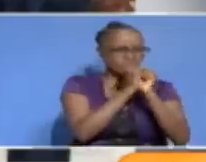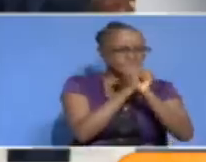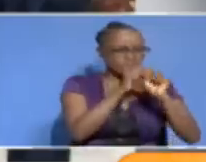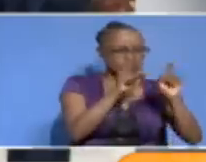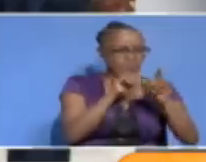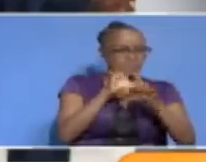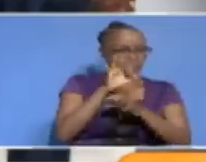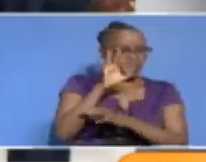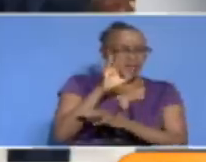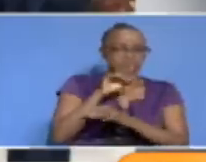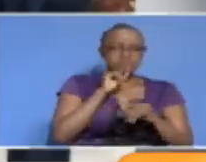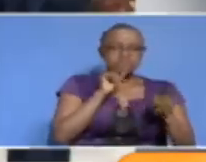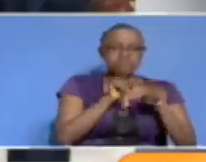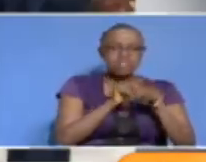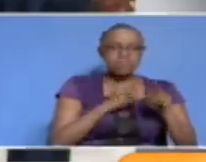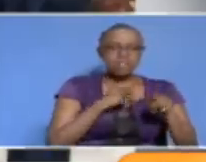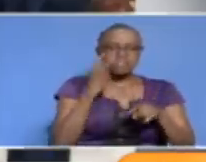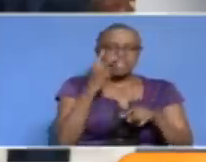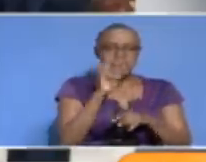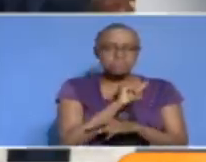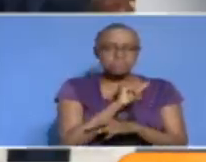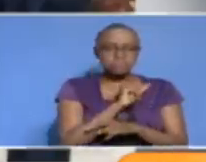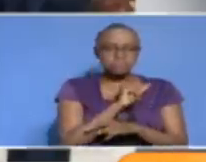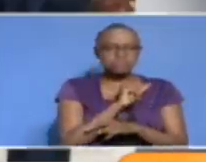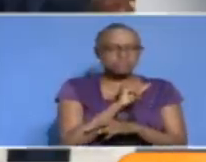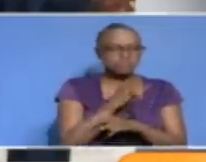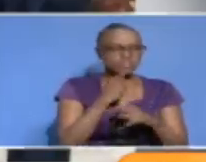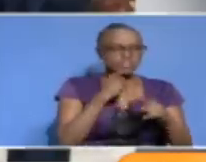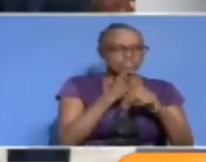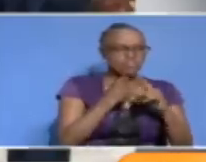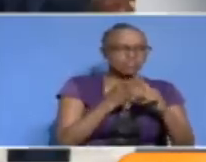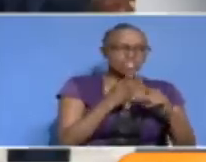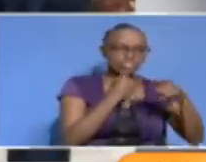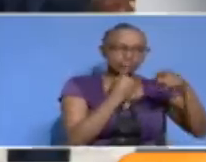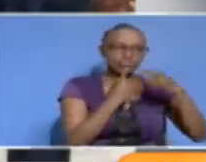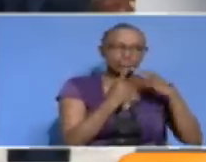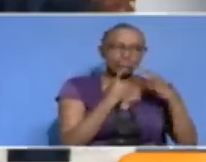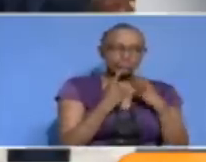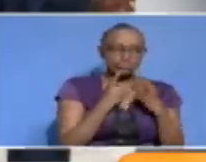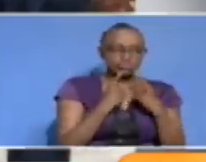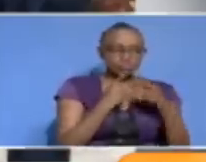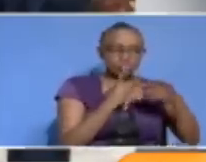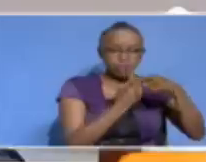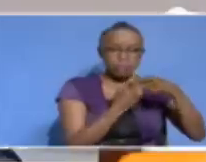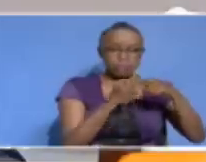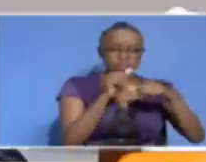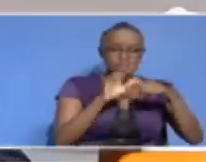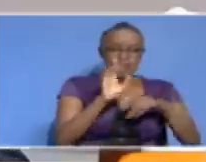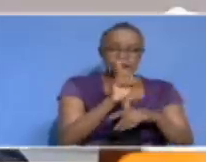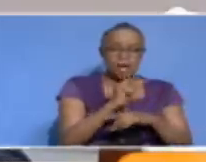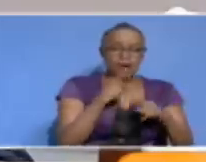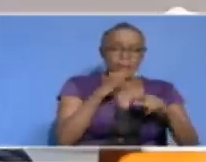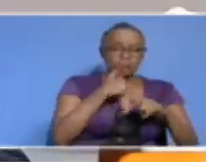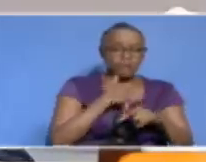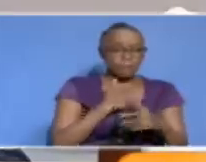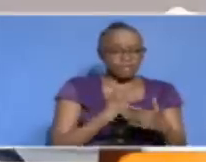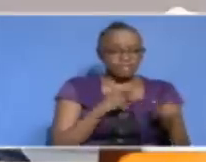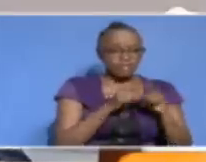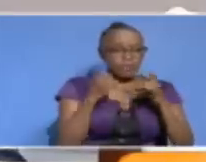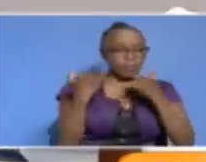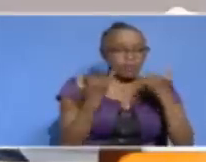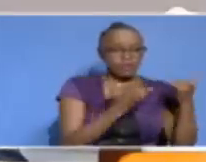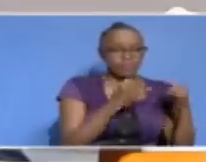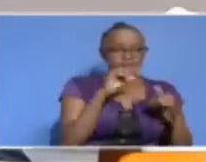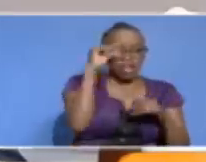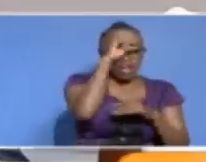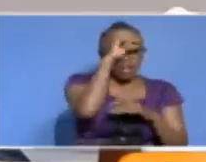spirit, my brother, you saw him talk very positively about Nairobi, about me. Yeah. I'm inviting also